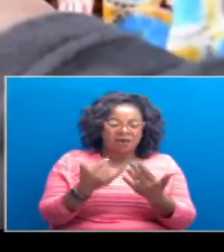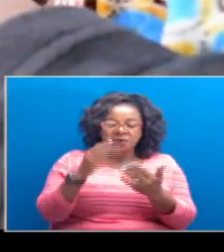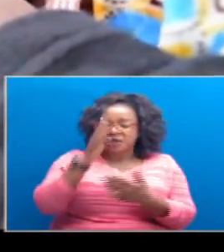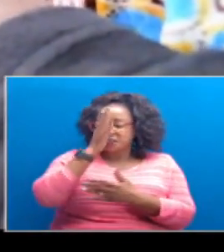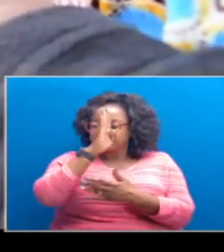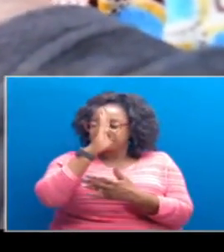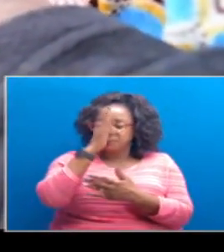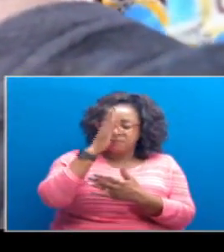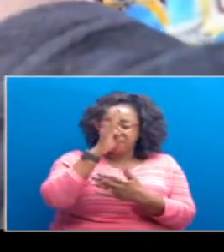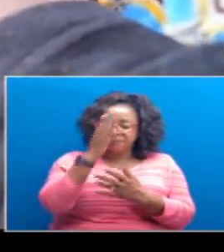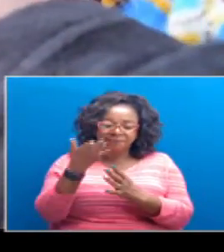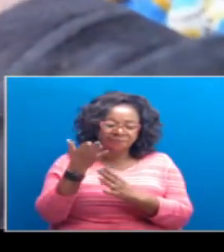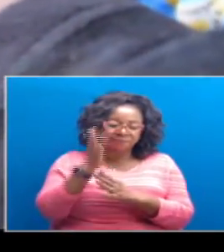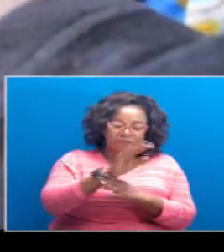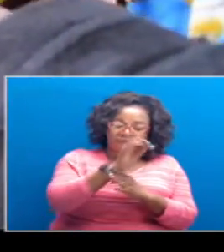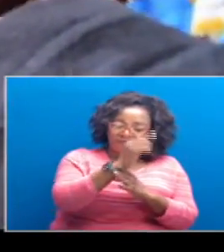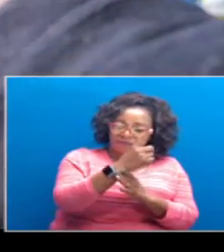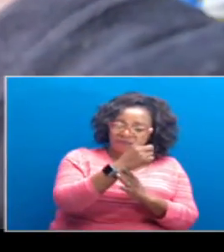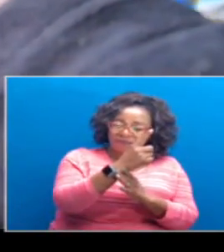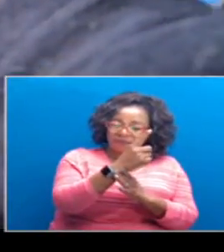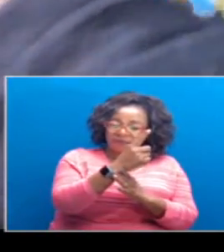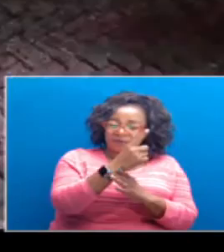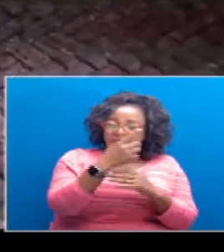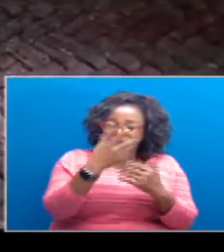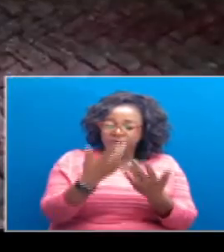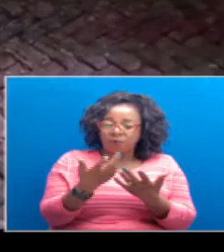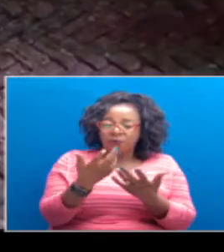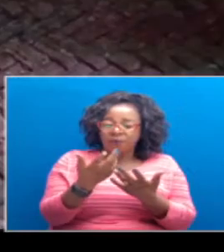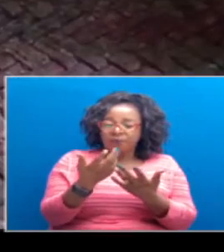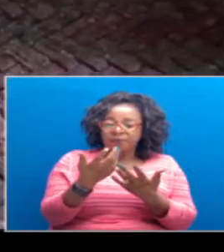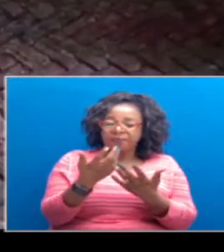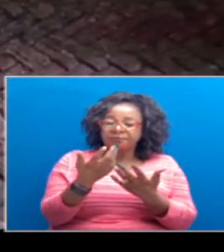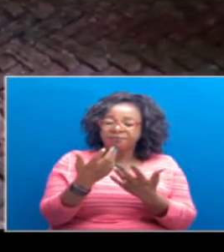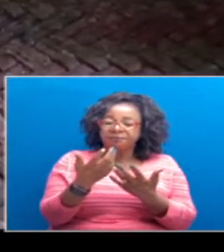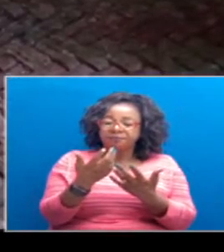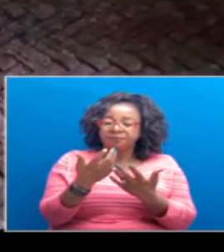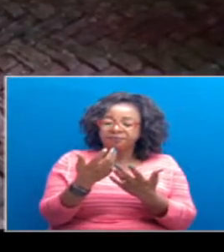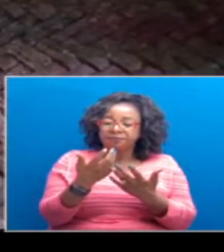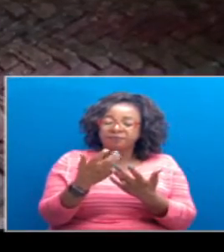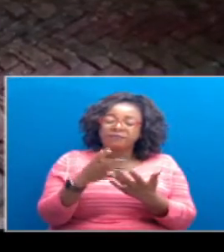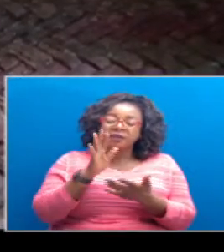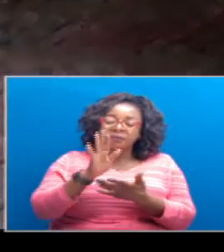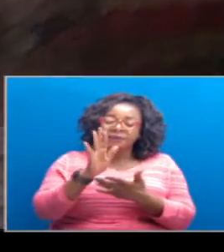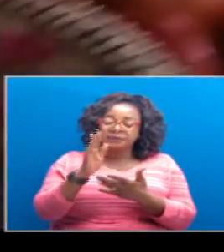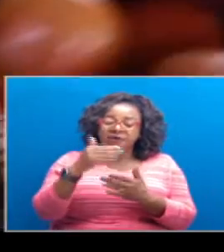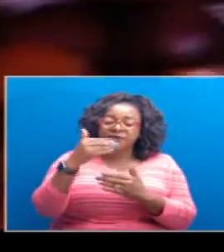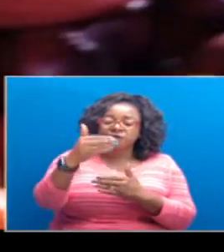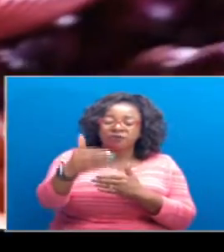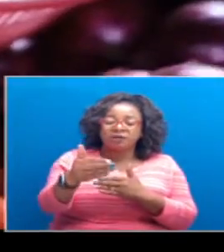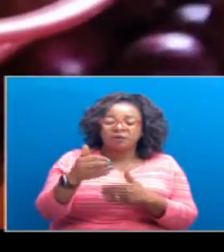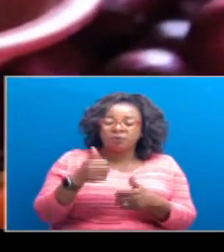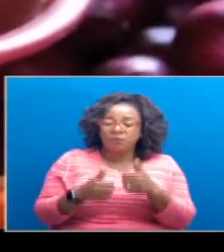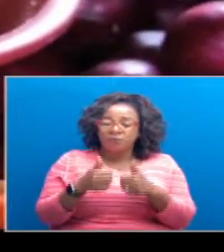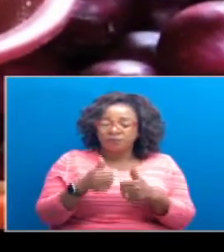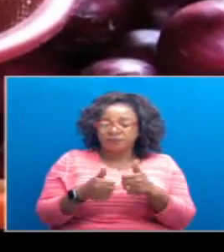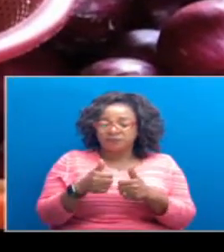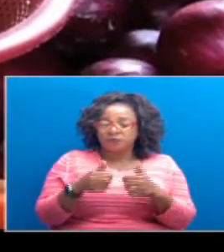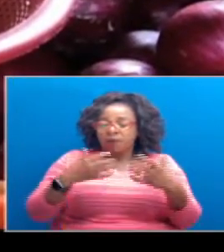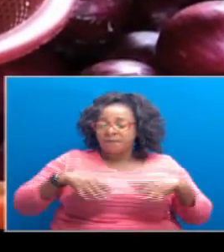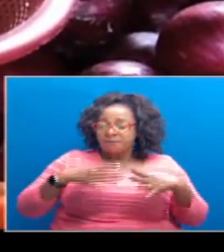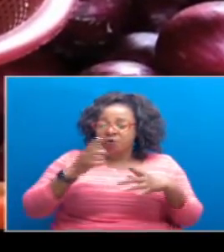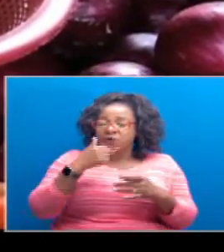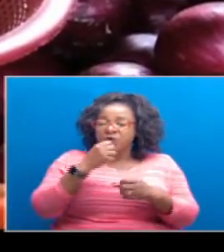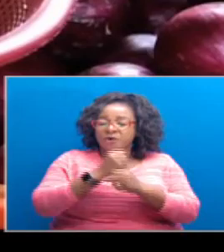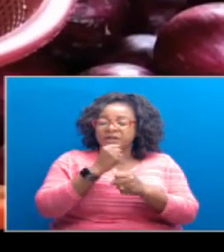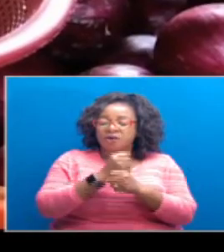to go back to the past, to the present, or to the perceived future, to people who did not